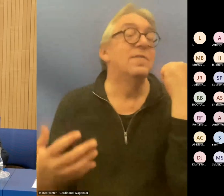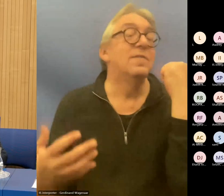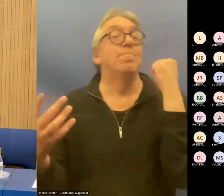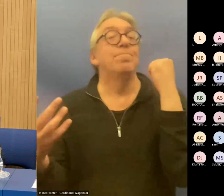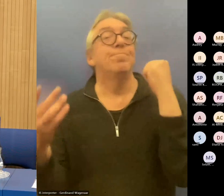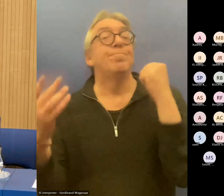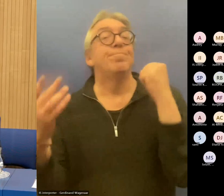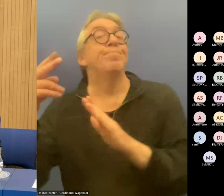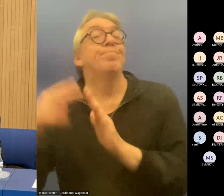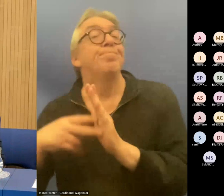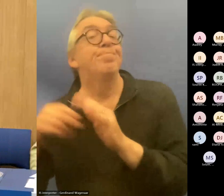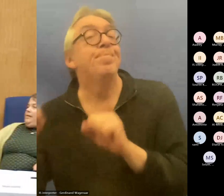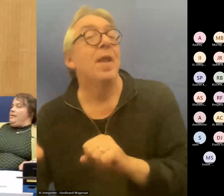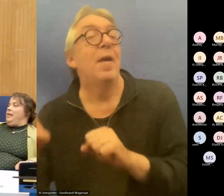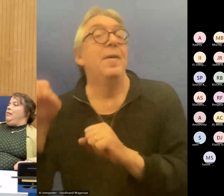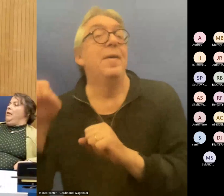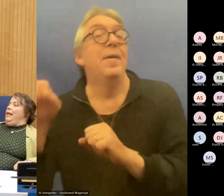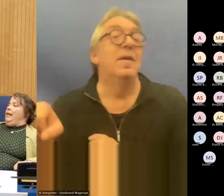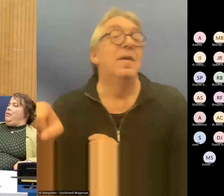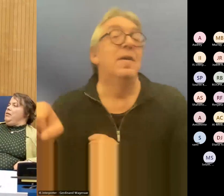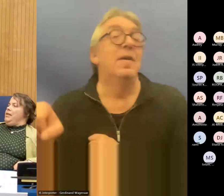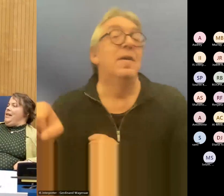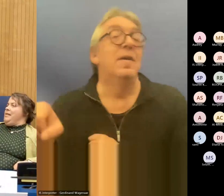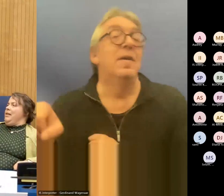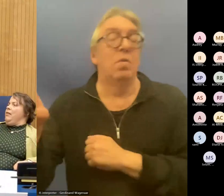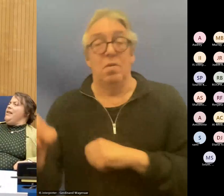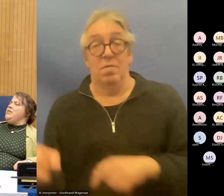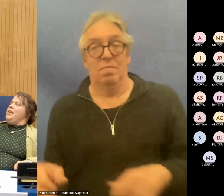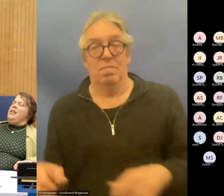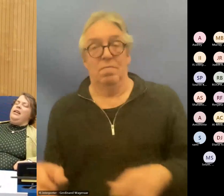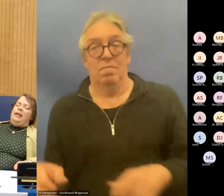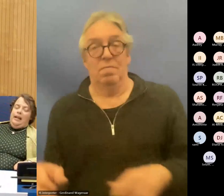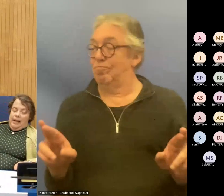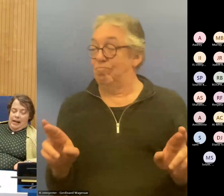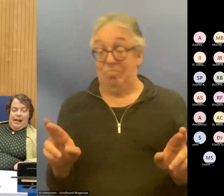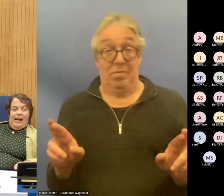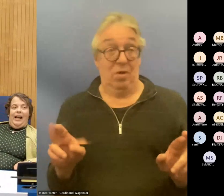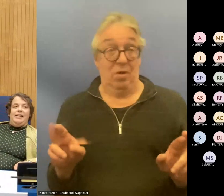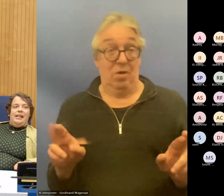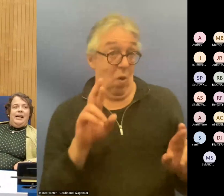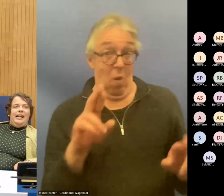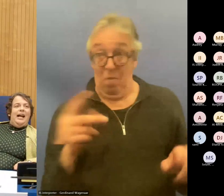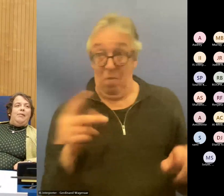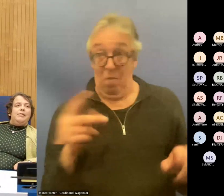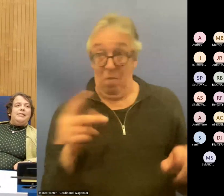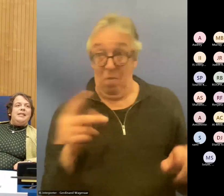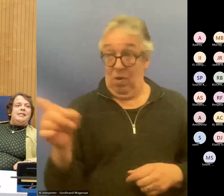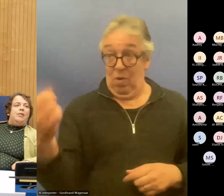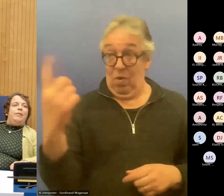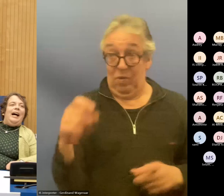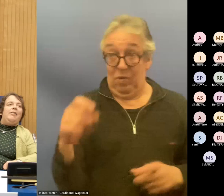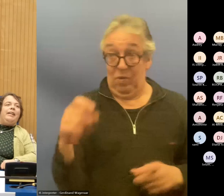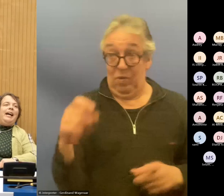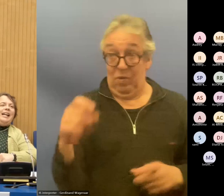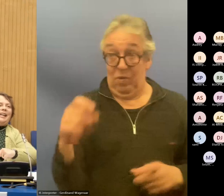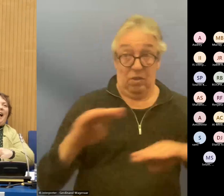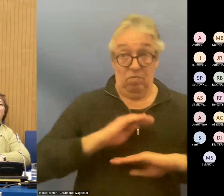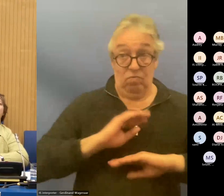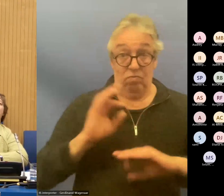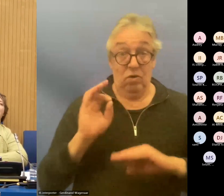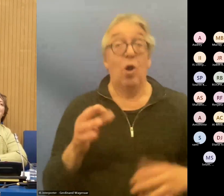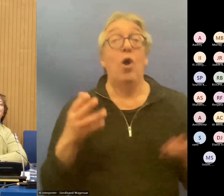Thank you so much, Farida, and I hope this really could answer your question. And with this, so we are